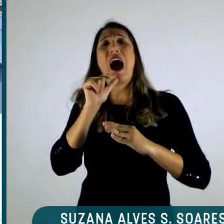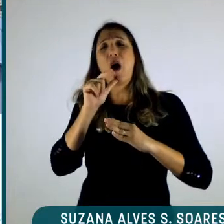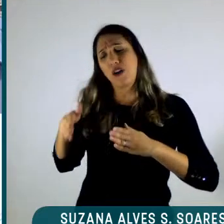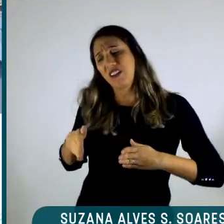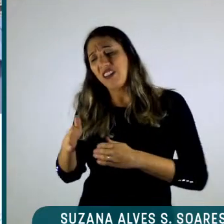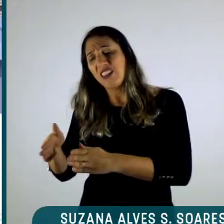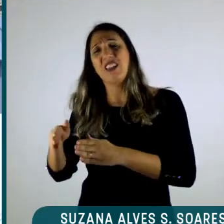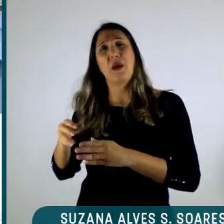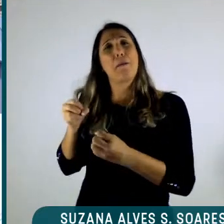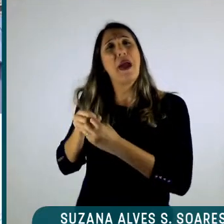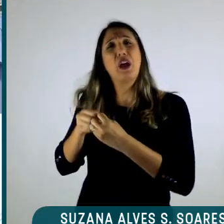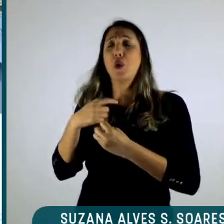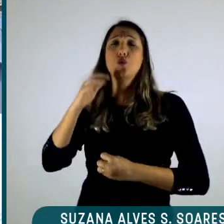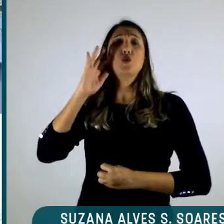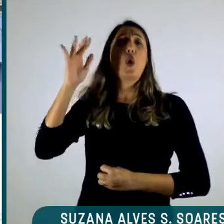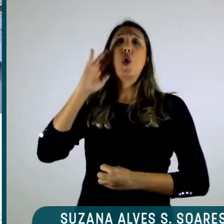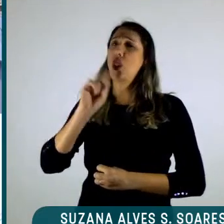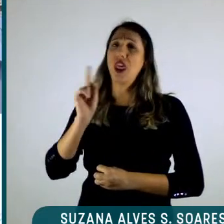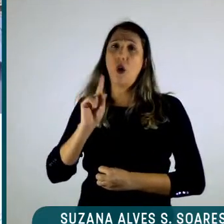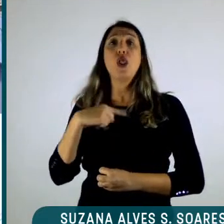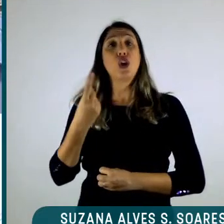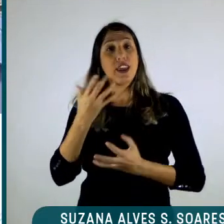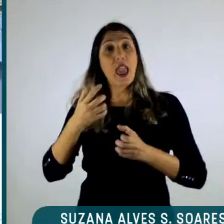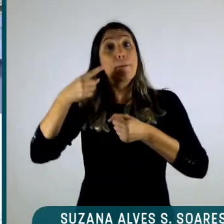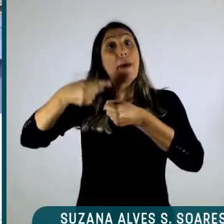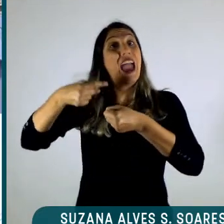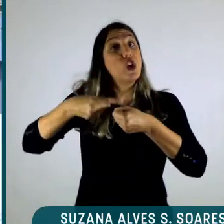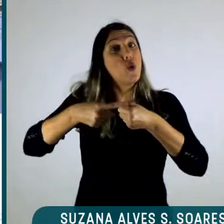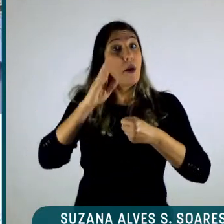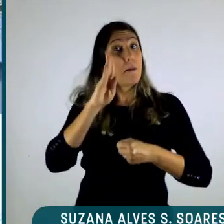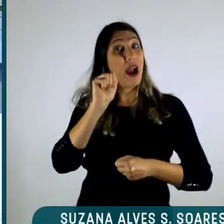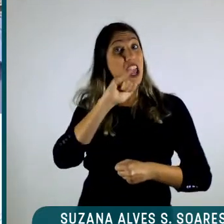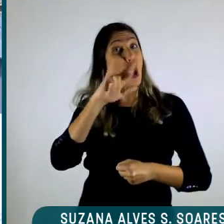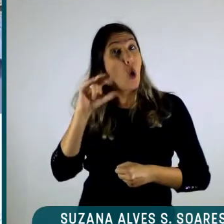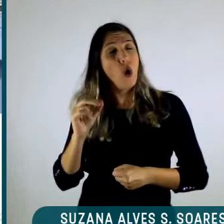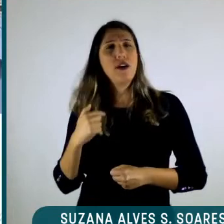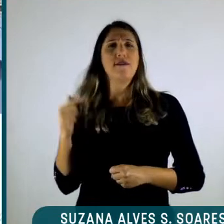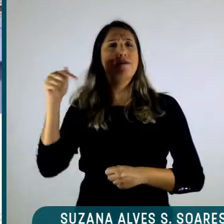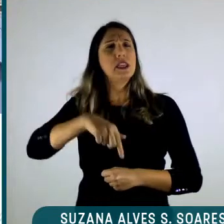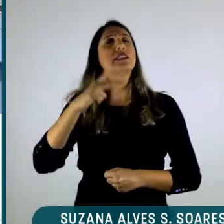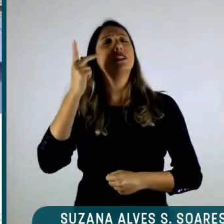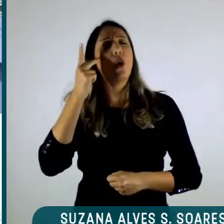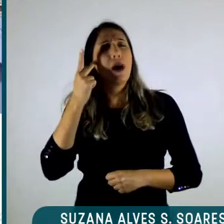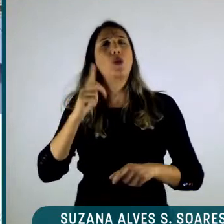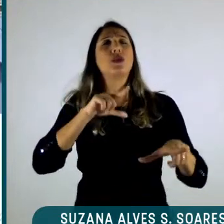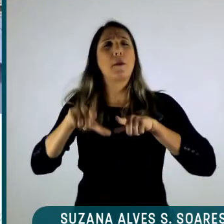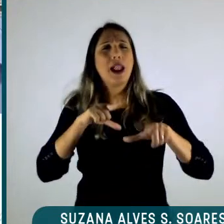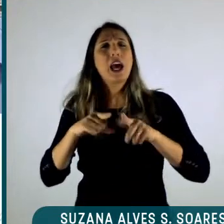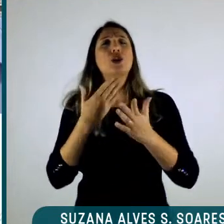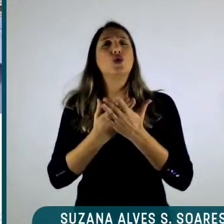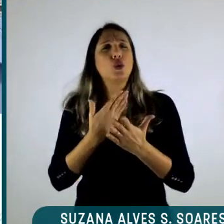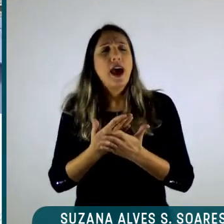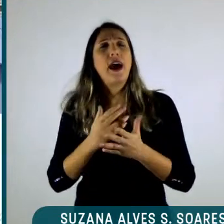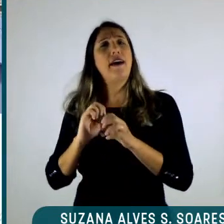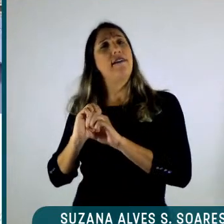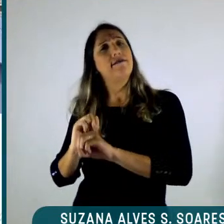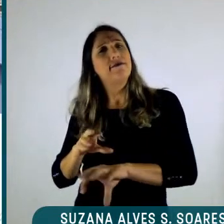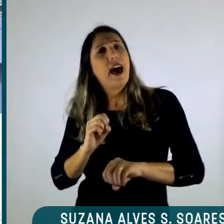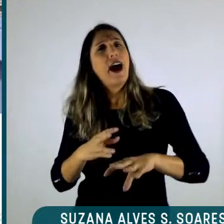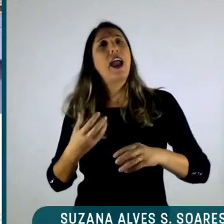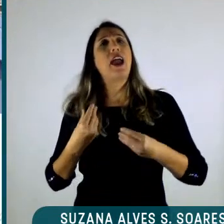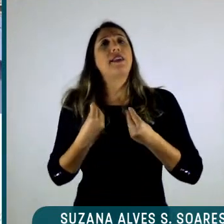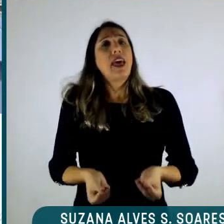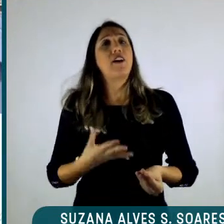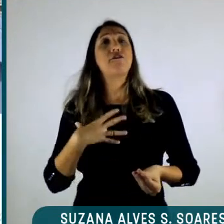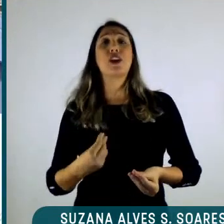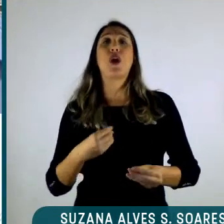to live in a favela, in a risk area. Of course I didn't.